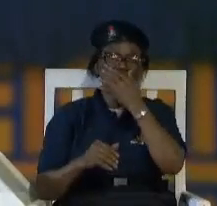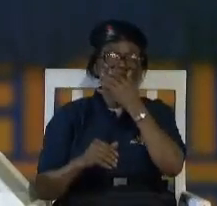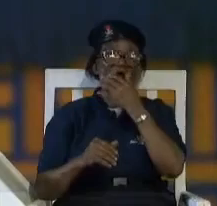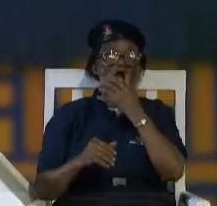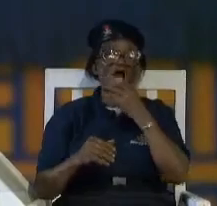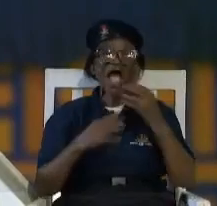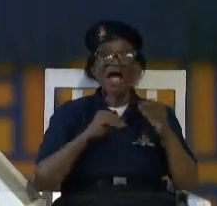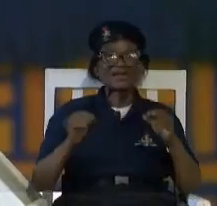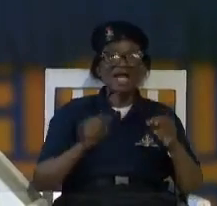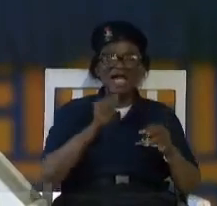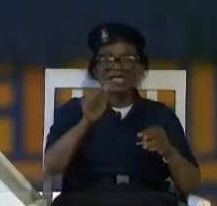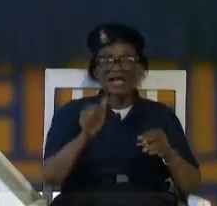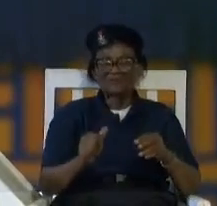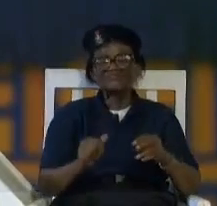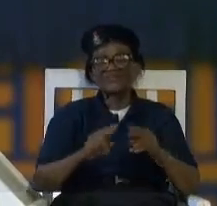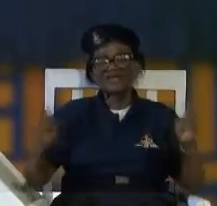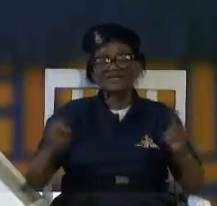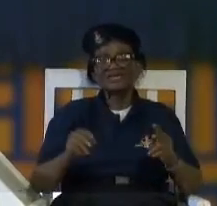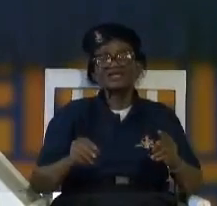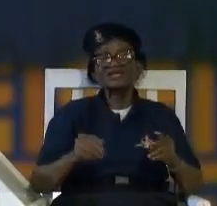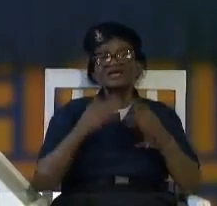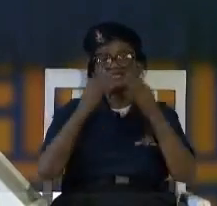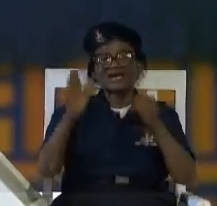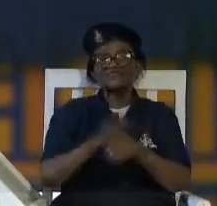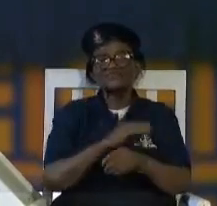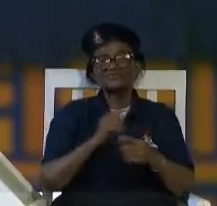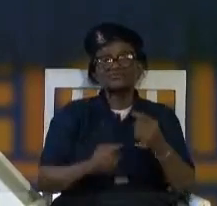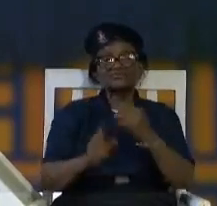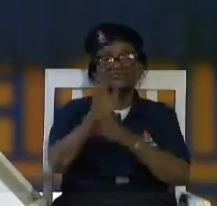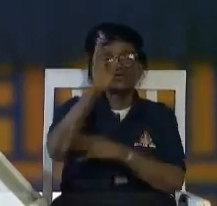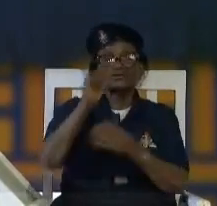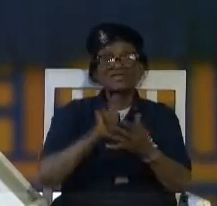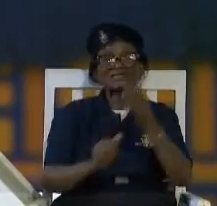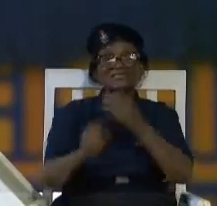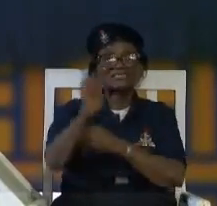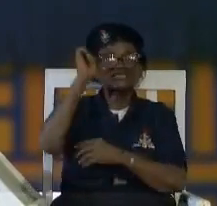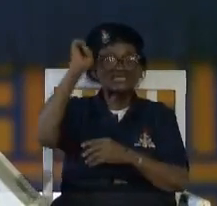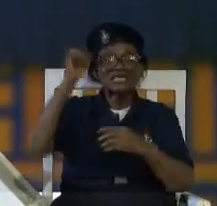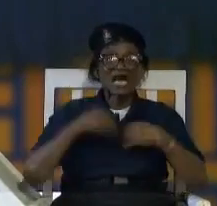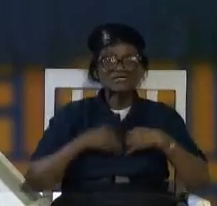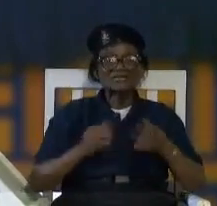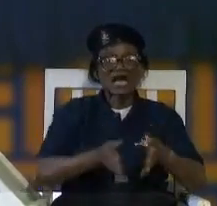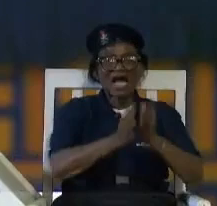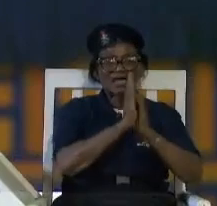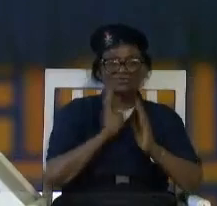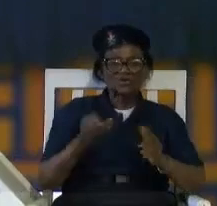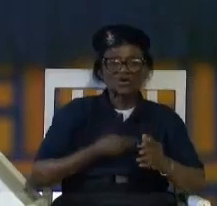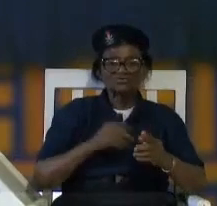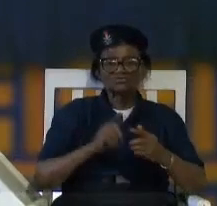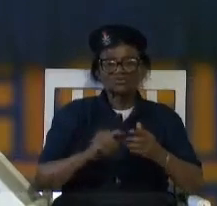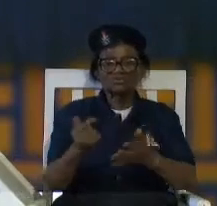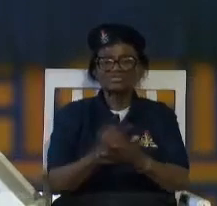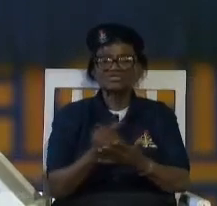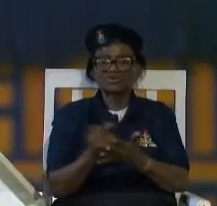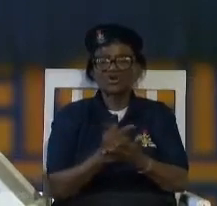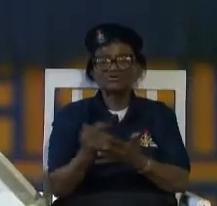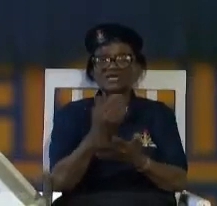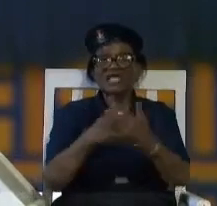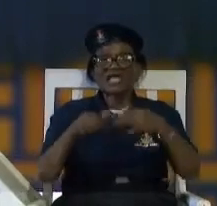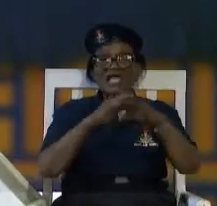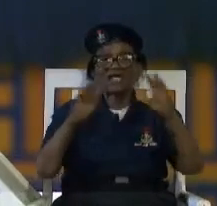And I'm extremely grateful to God that He had asked us to discuss heaven itself this